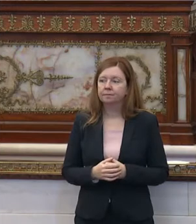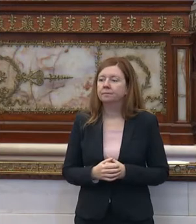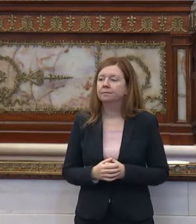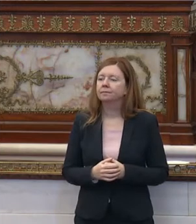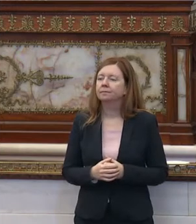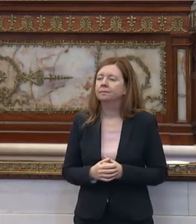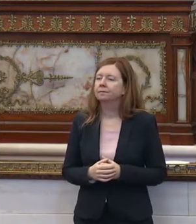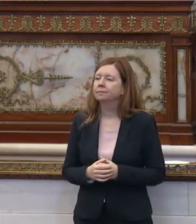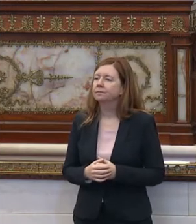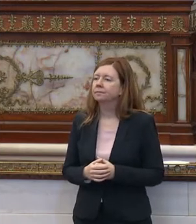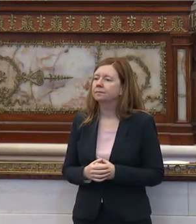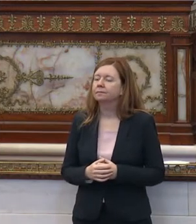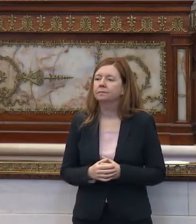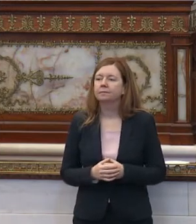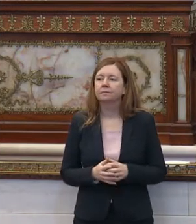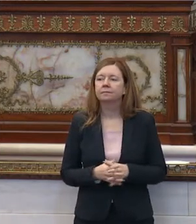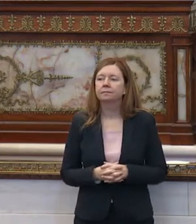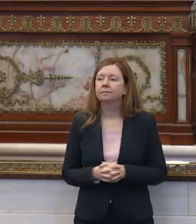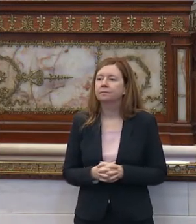today.